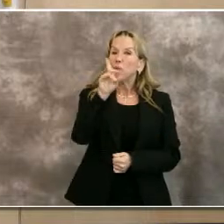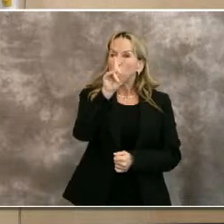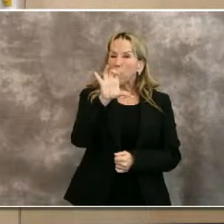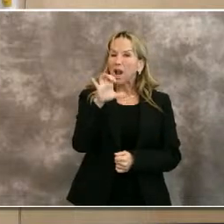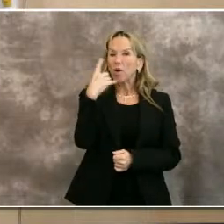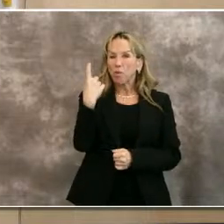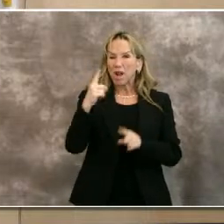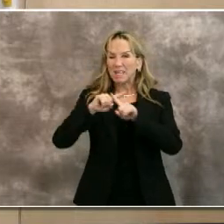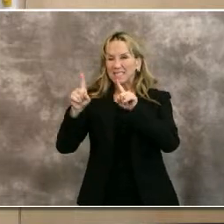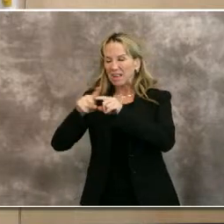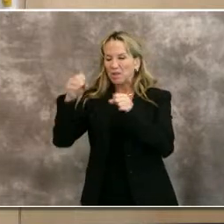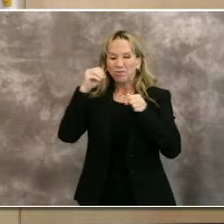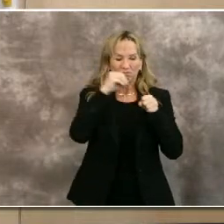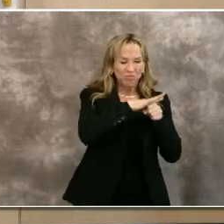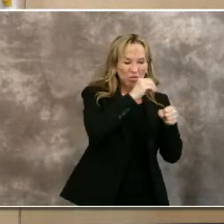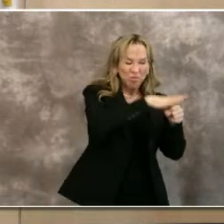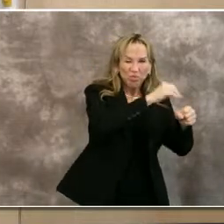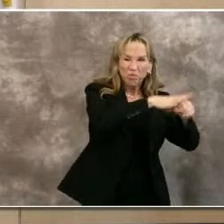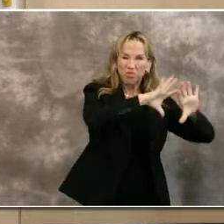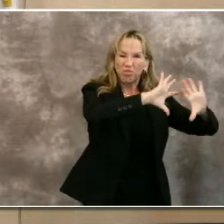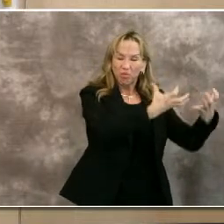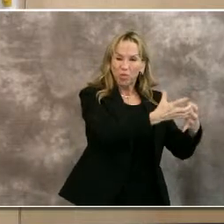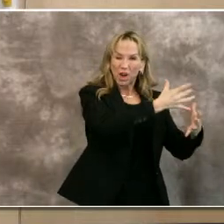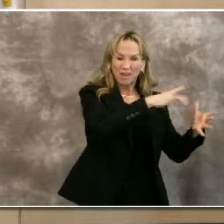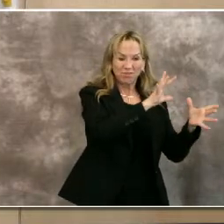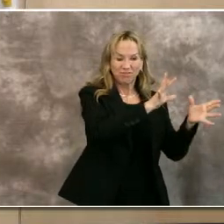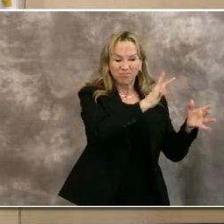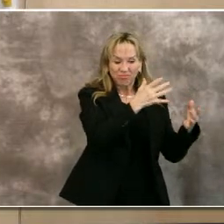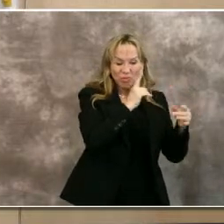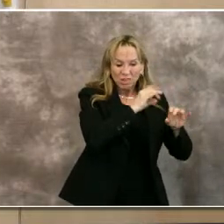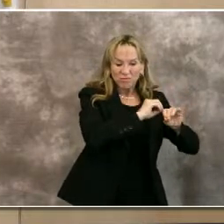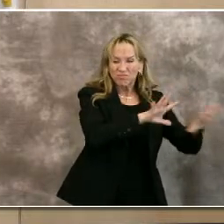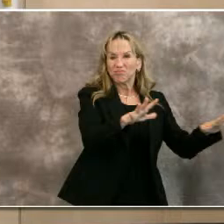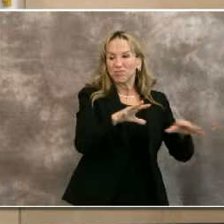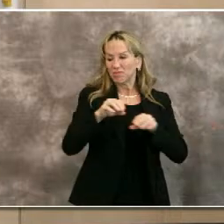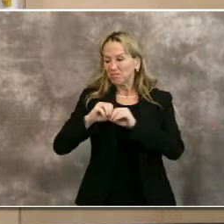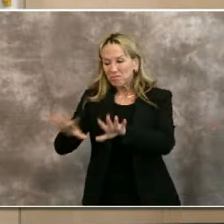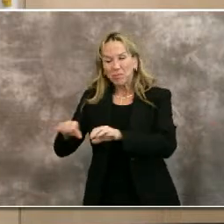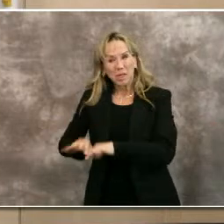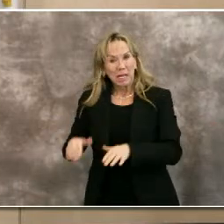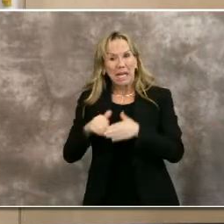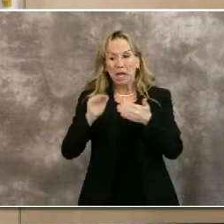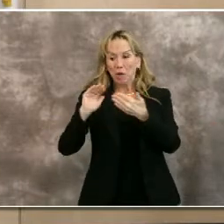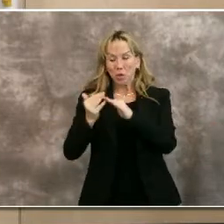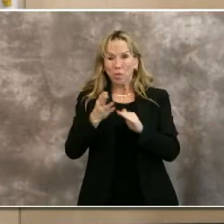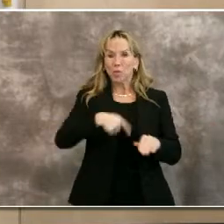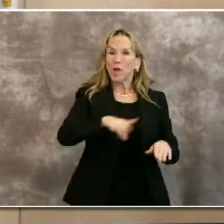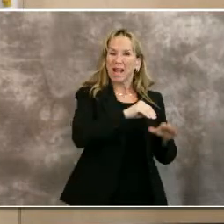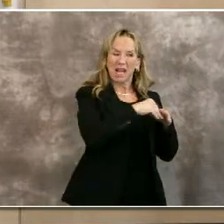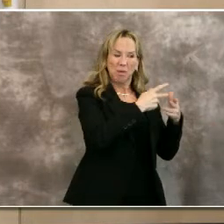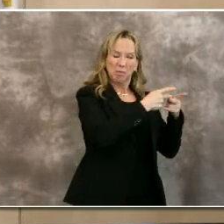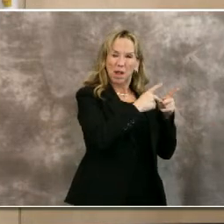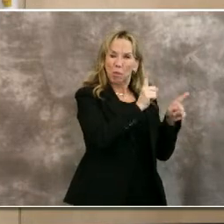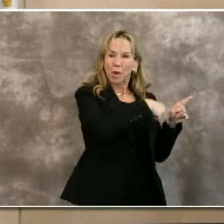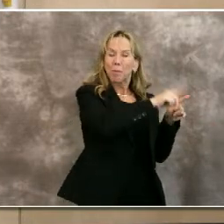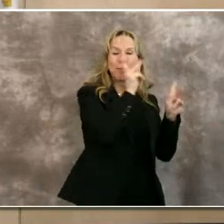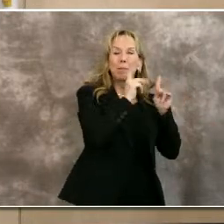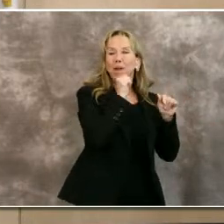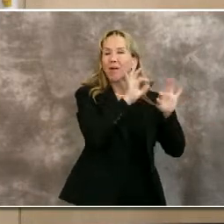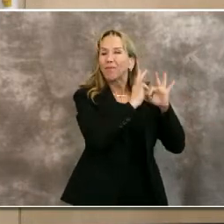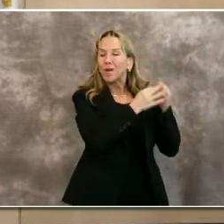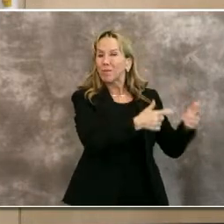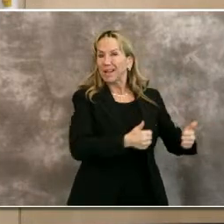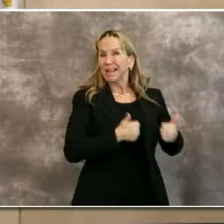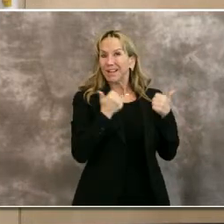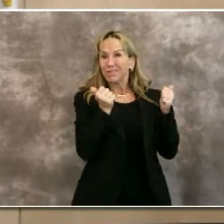outbreaks in congregate settings and community settings. Of this total, 45 or 45% are